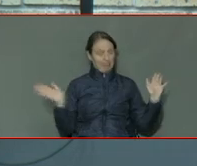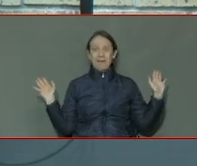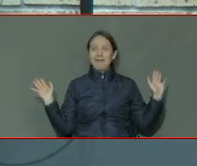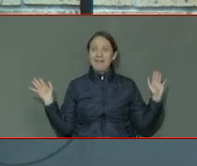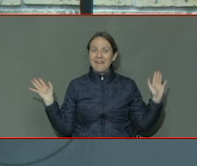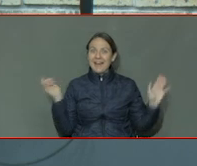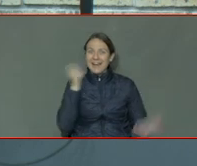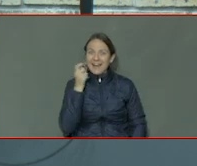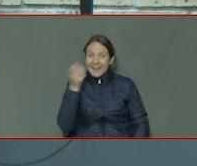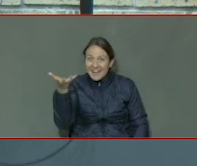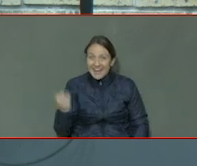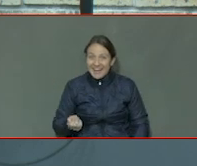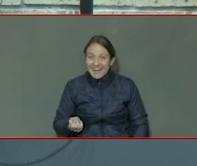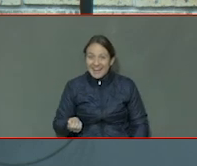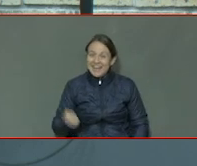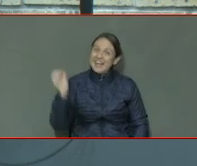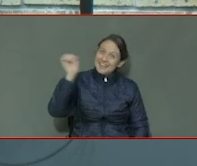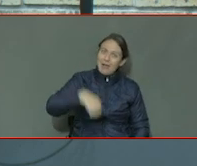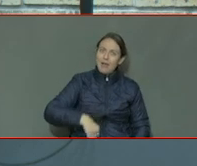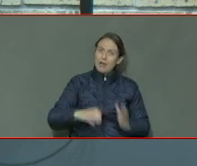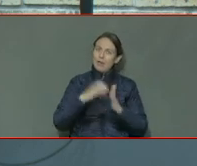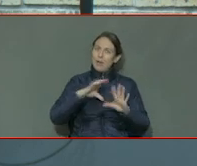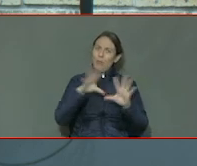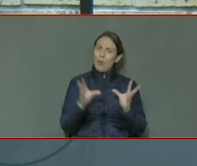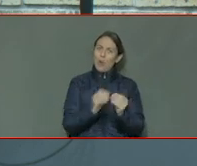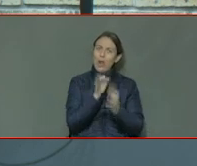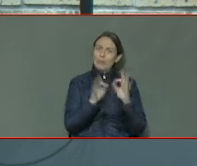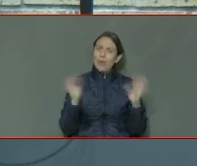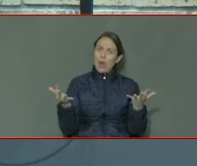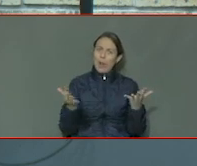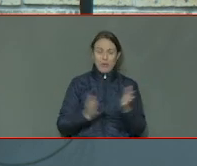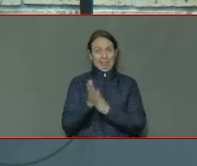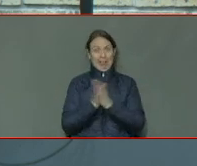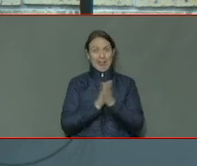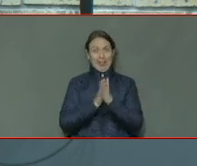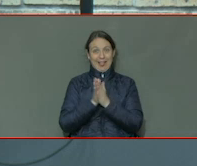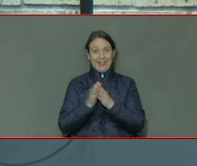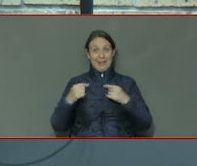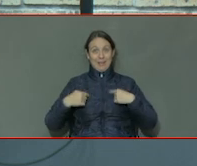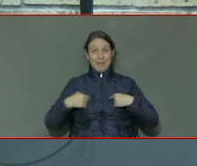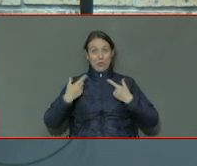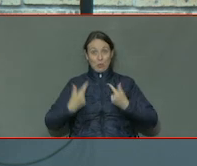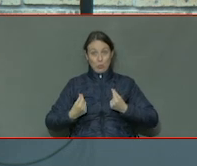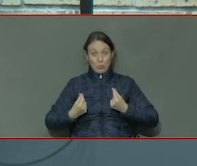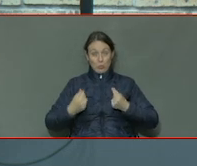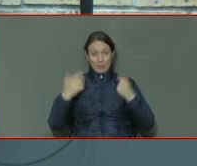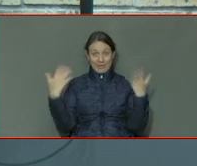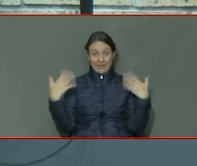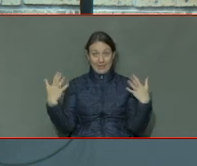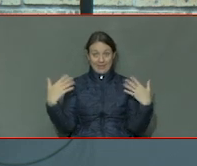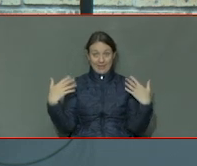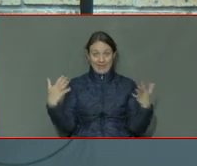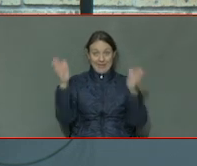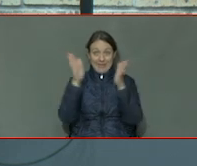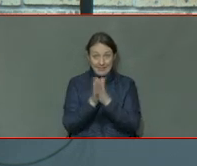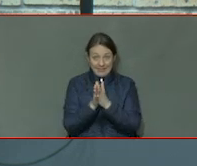That's easy. I can explain the whole chapter just by doing this, because what I do, I put my hands together and